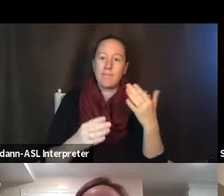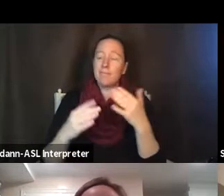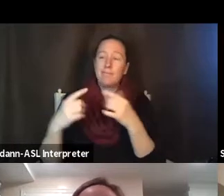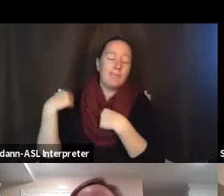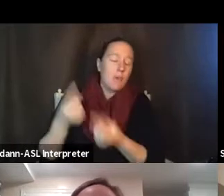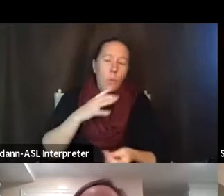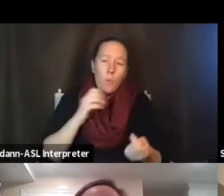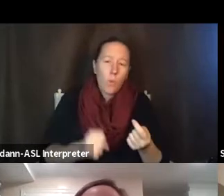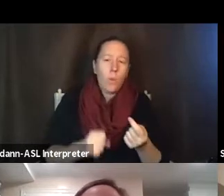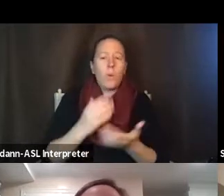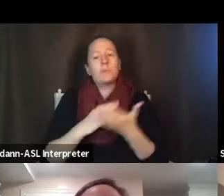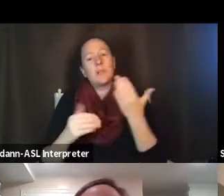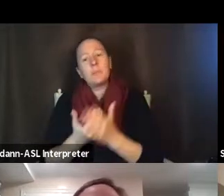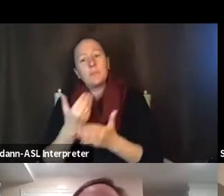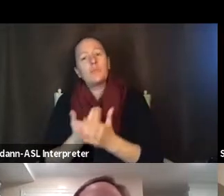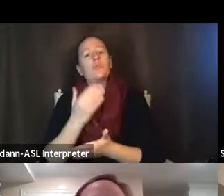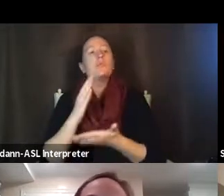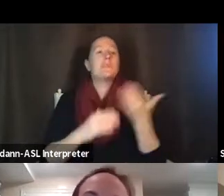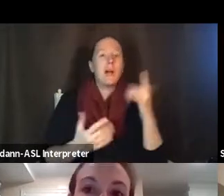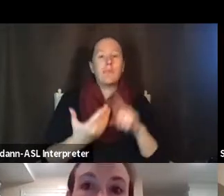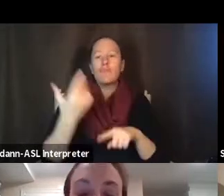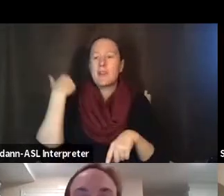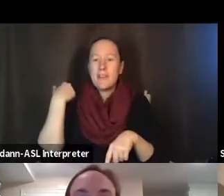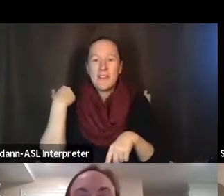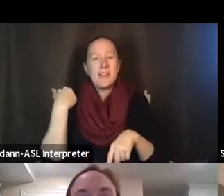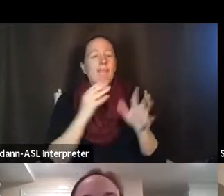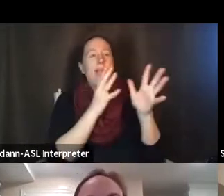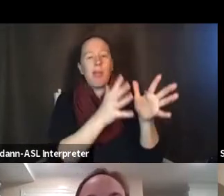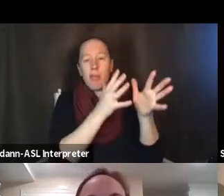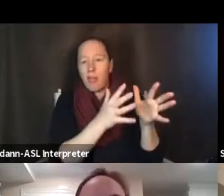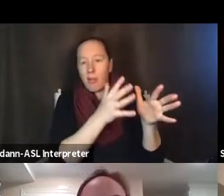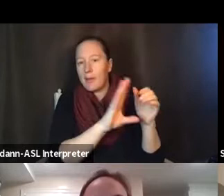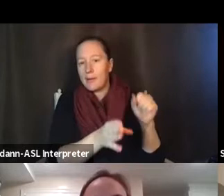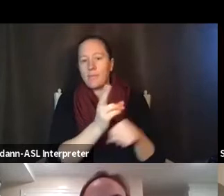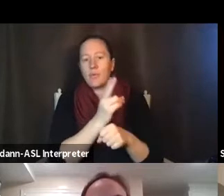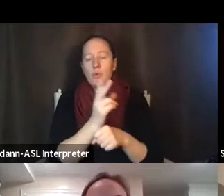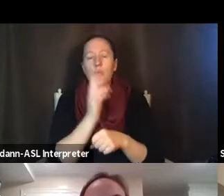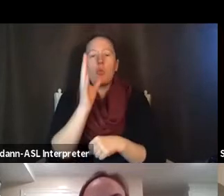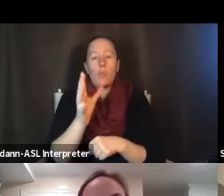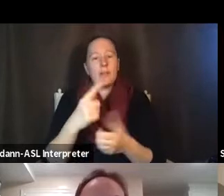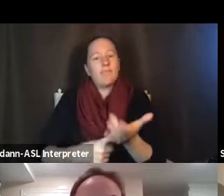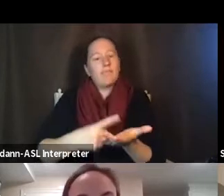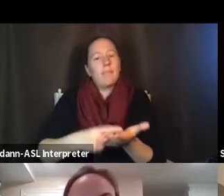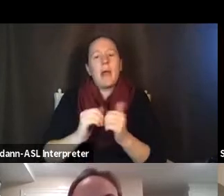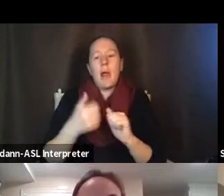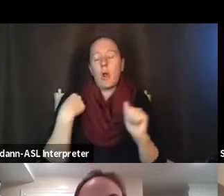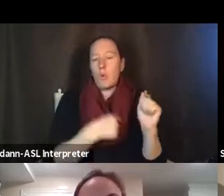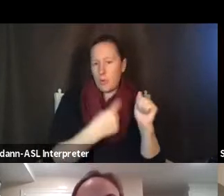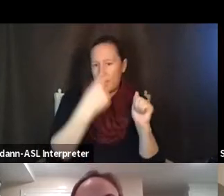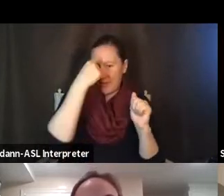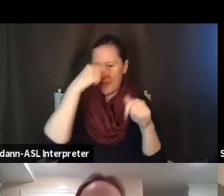been previous efforts to reform the system that have sat on some shelves. And we'll talk a little bit later about how we believe that this is going to be a